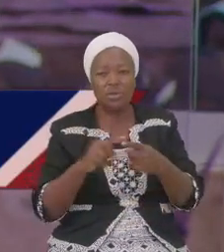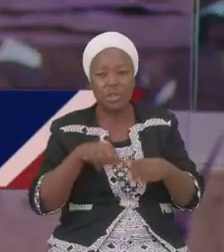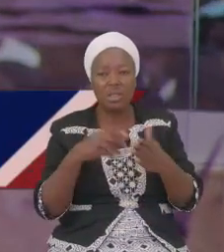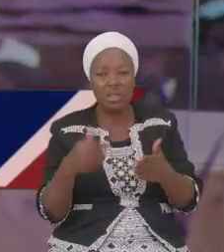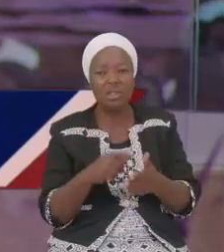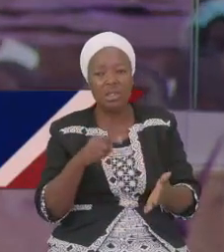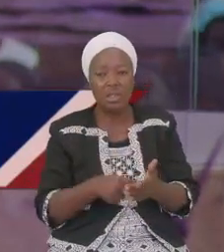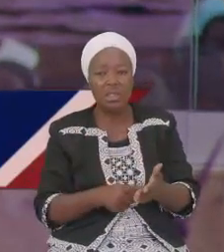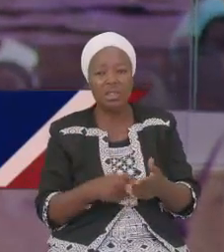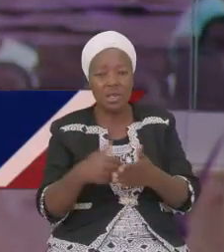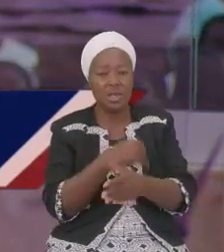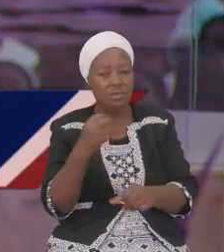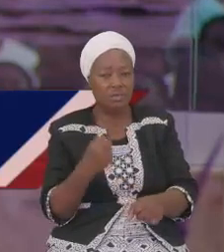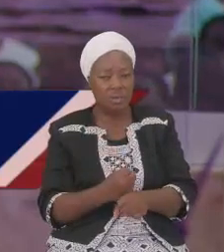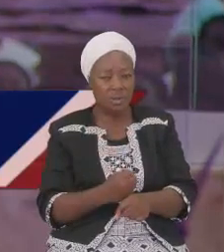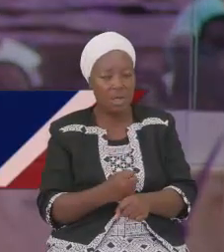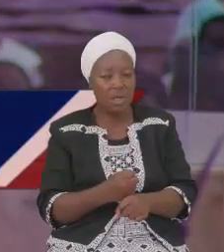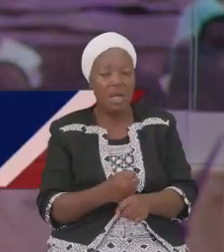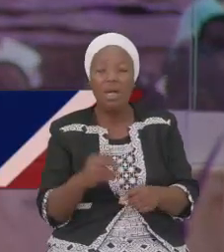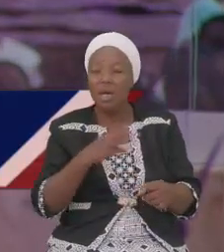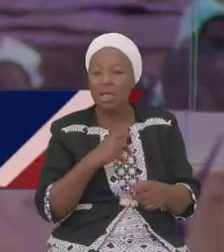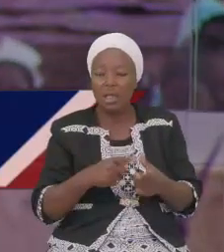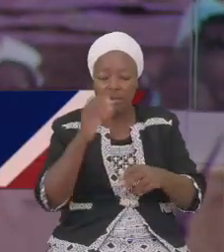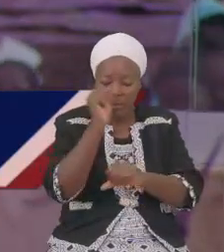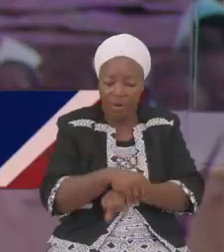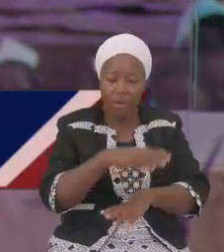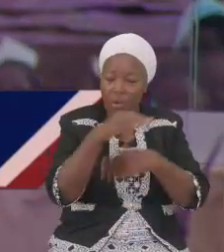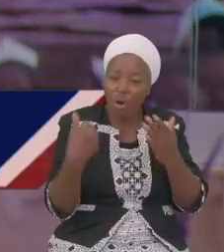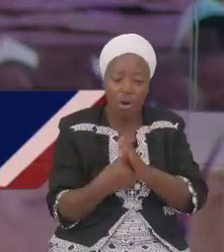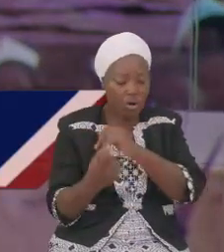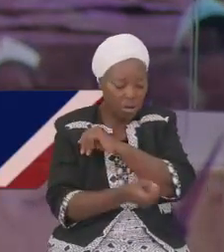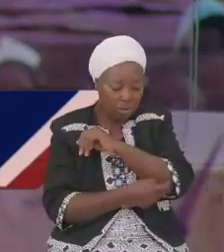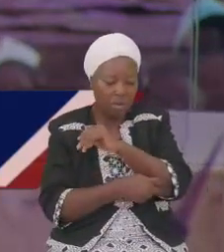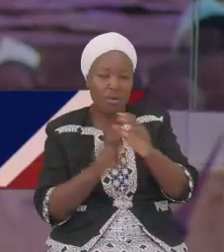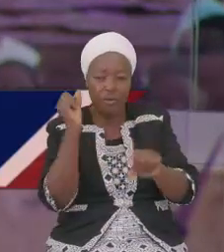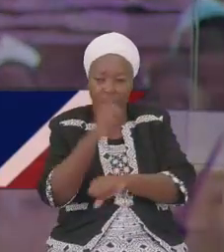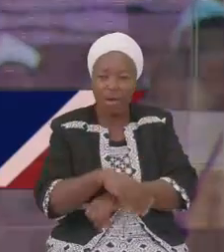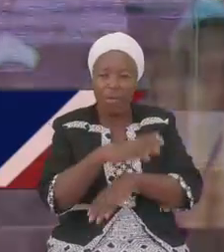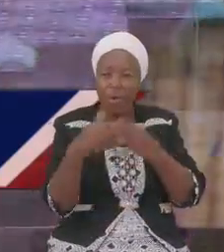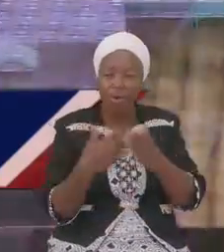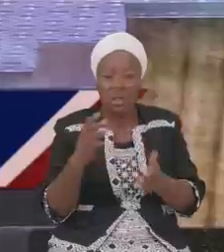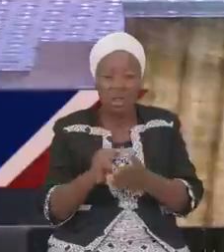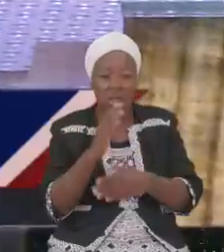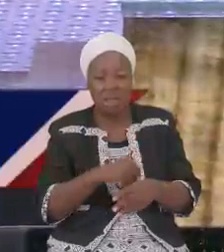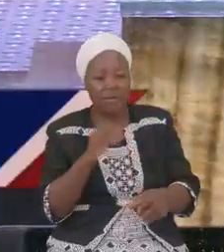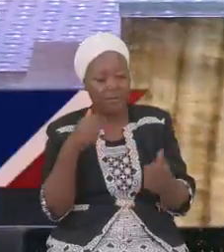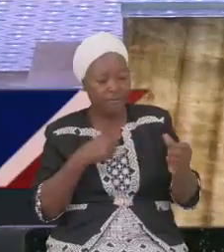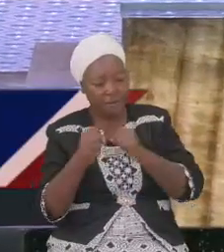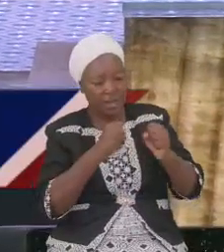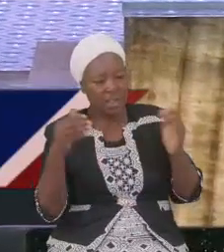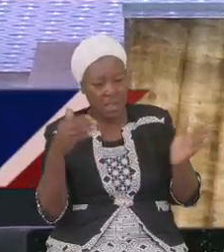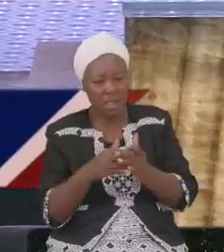that overcomes temptation, overcomes all things that are militating against us or